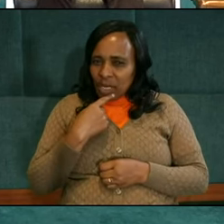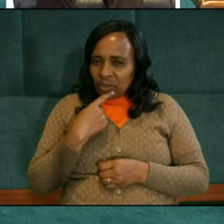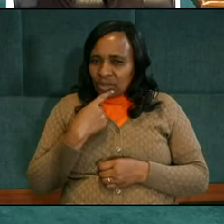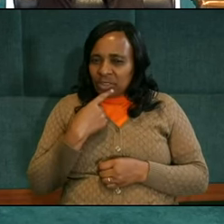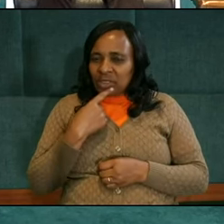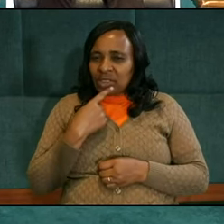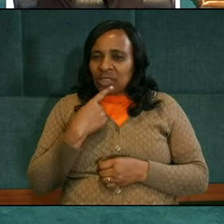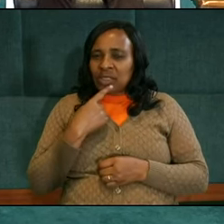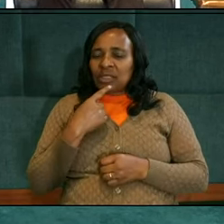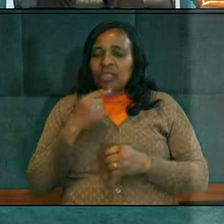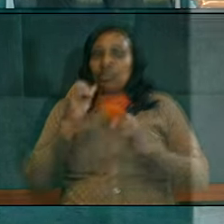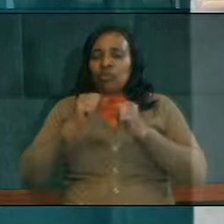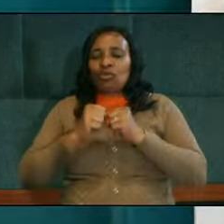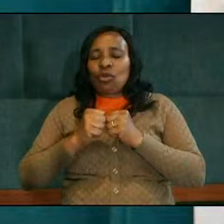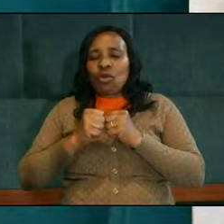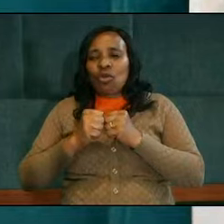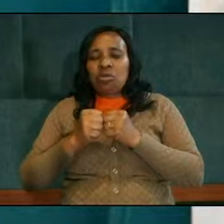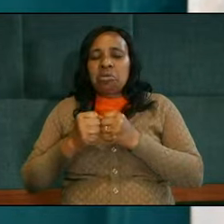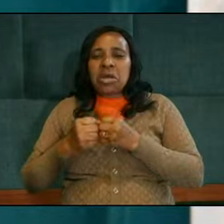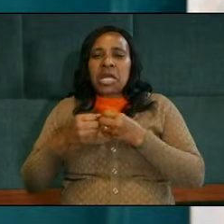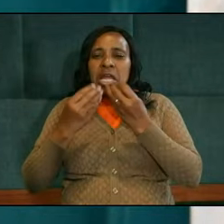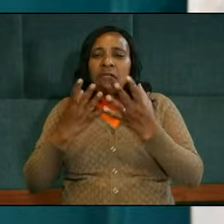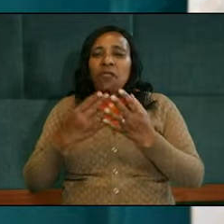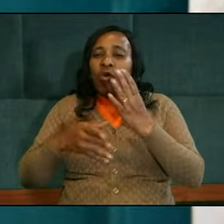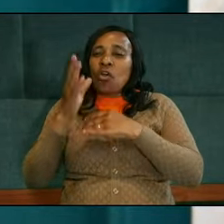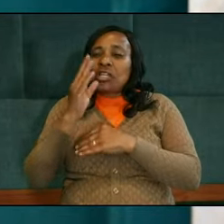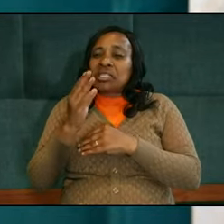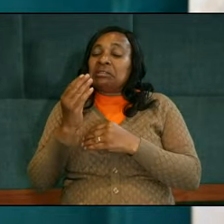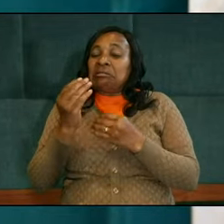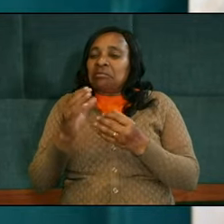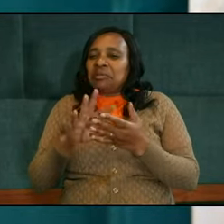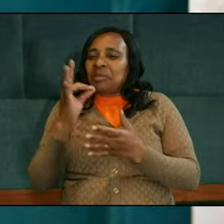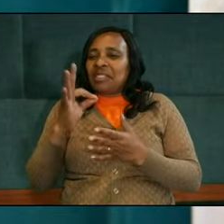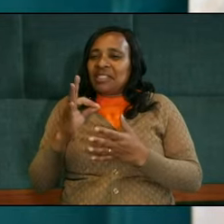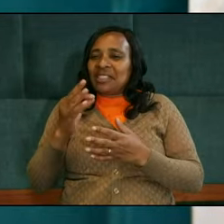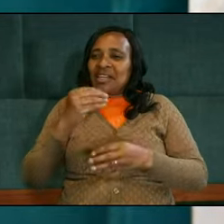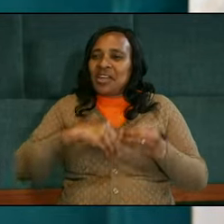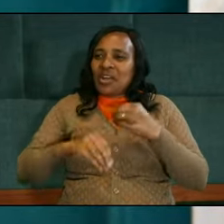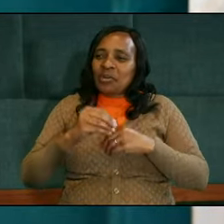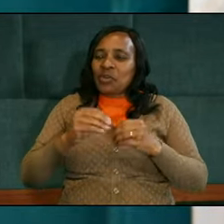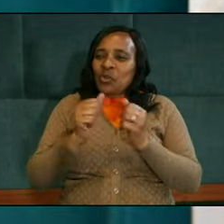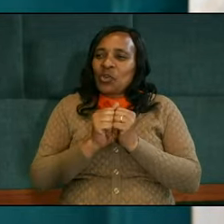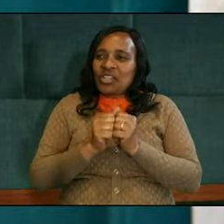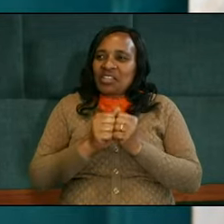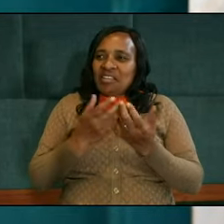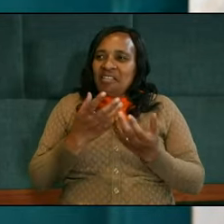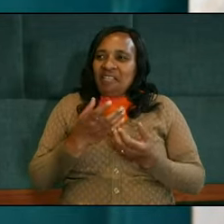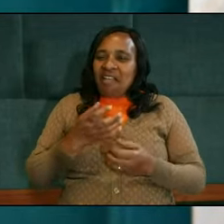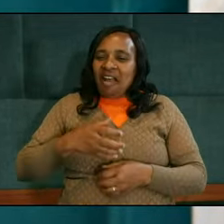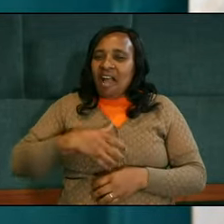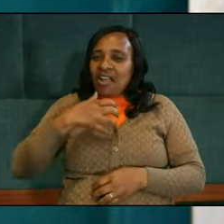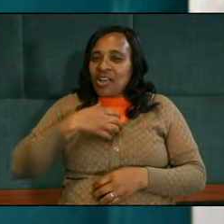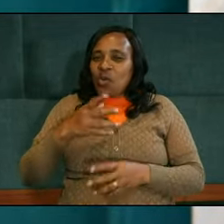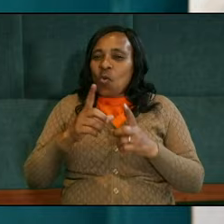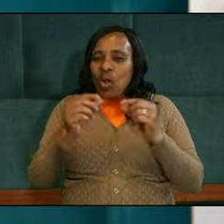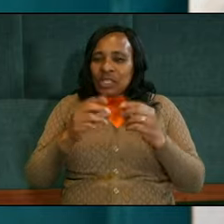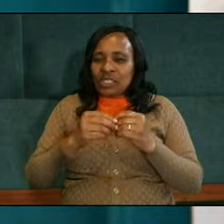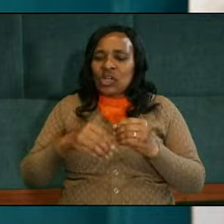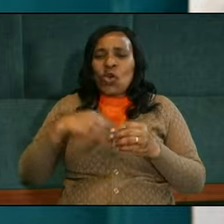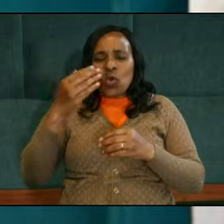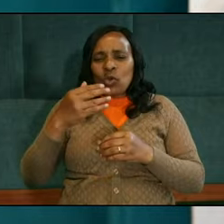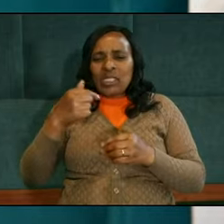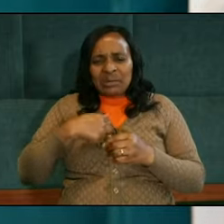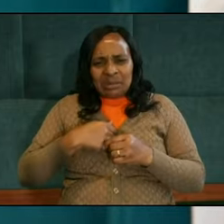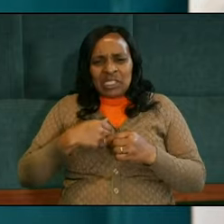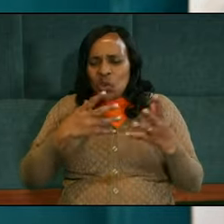culprit in grieving God's Holy Spirit by the corrupt, vulgar words or angry words we speak. Mm-hmm. I often lash out at